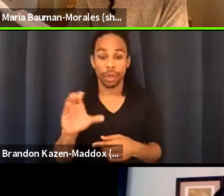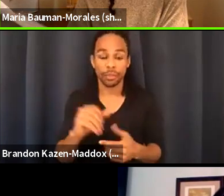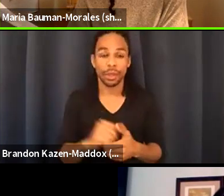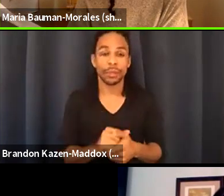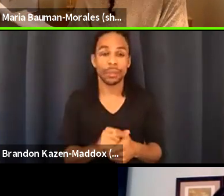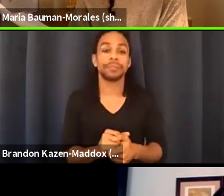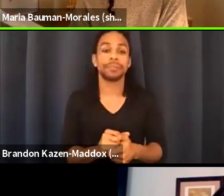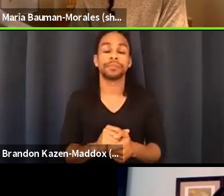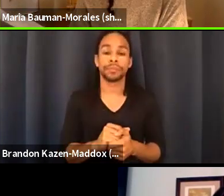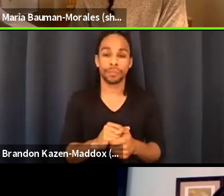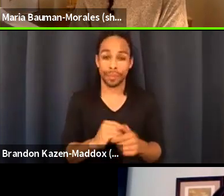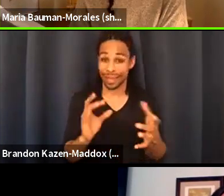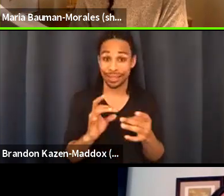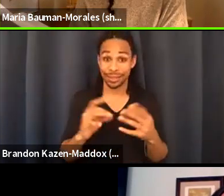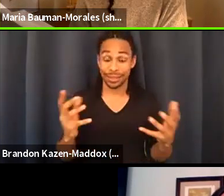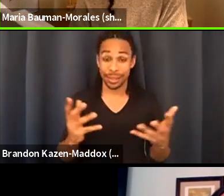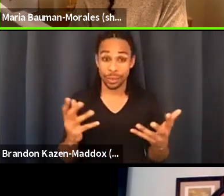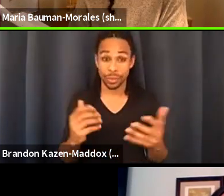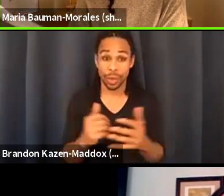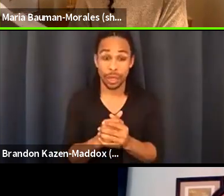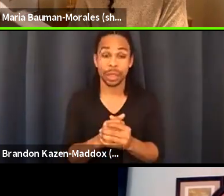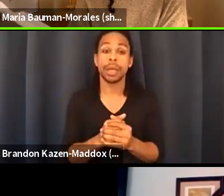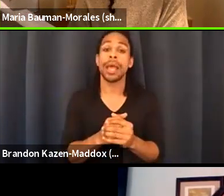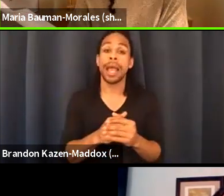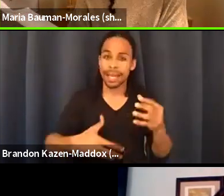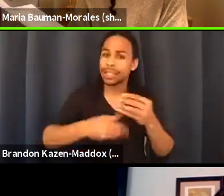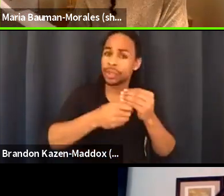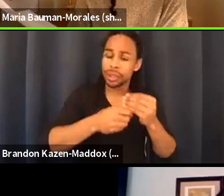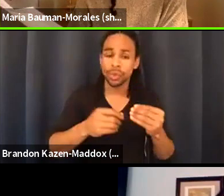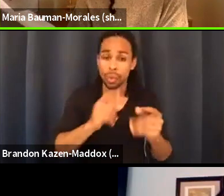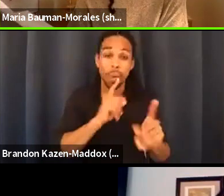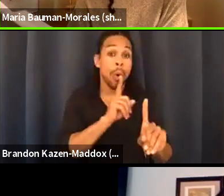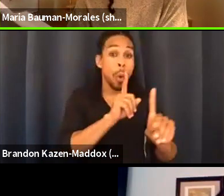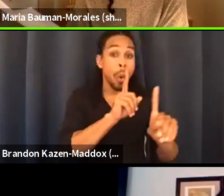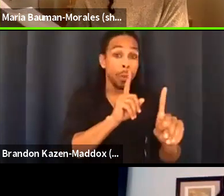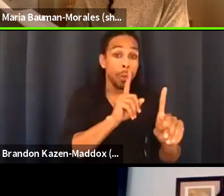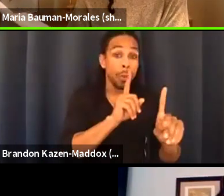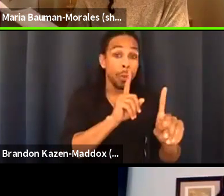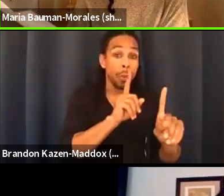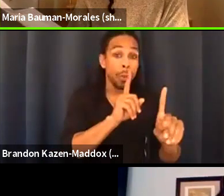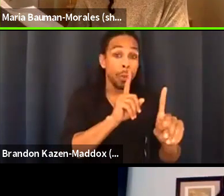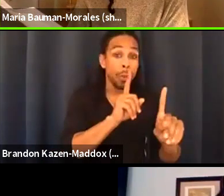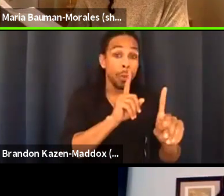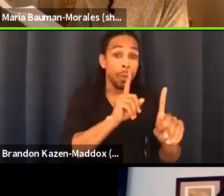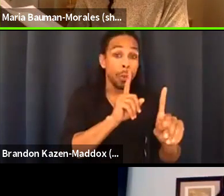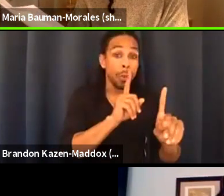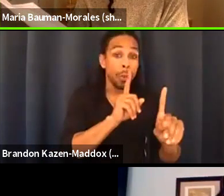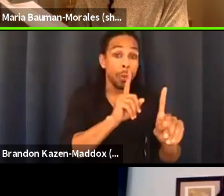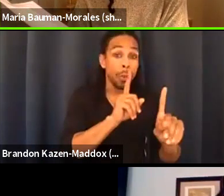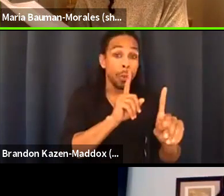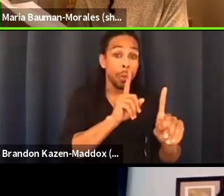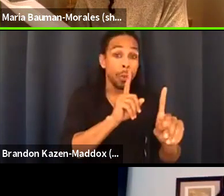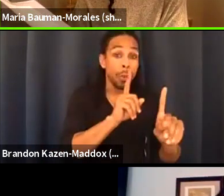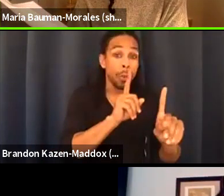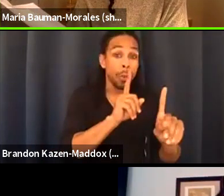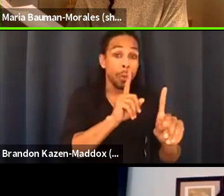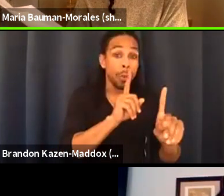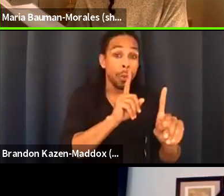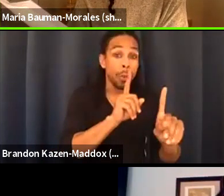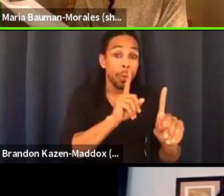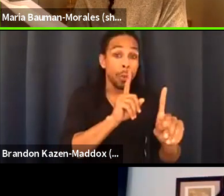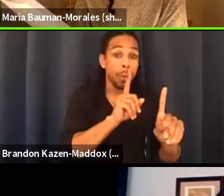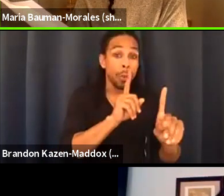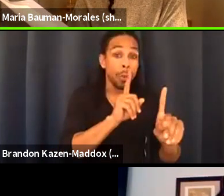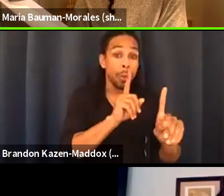is reconsidering impacts. She noted, our past reliance on continual flying